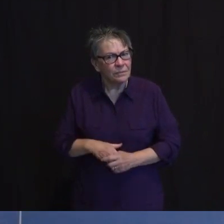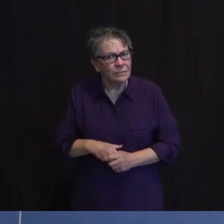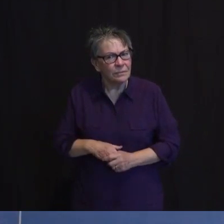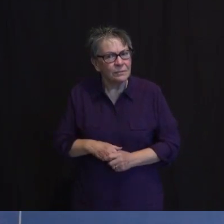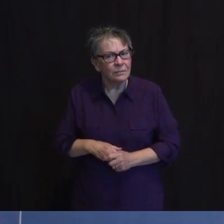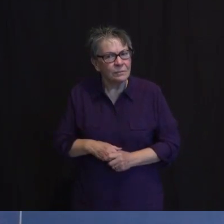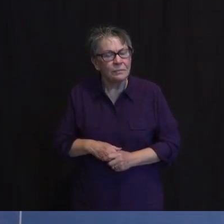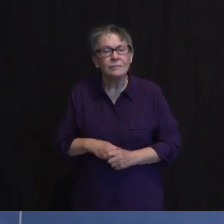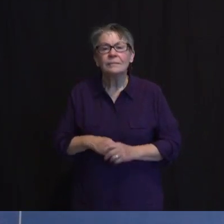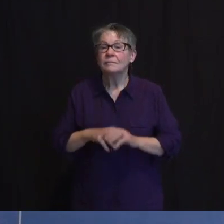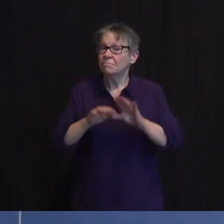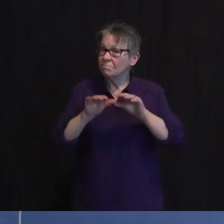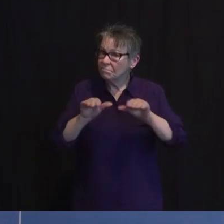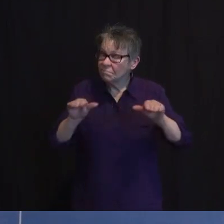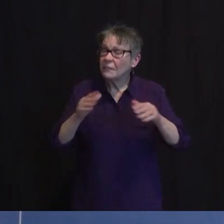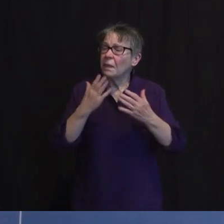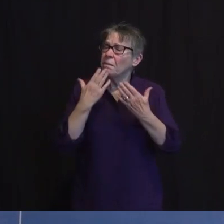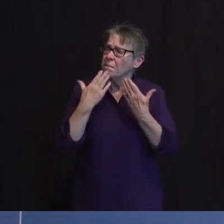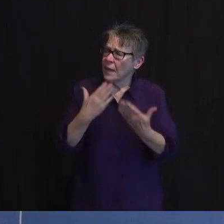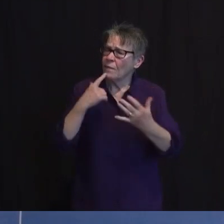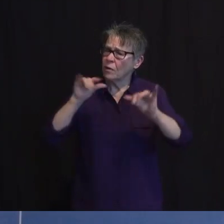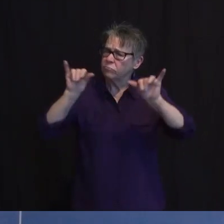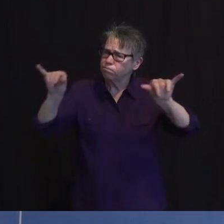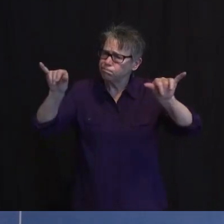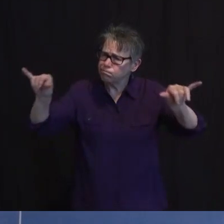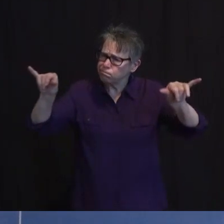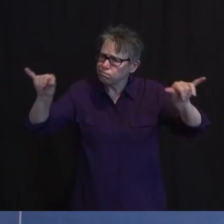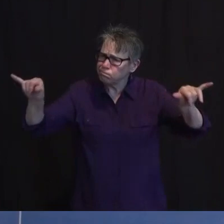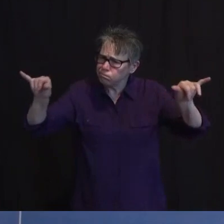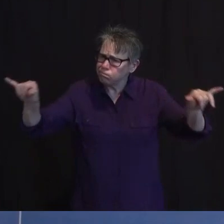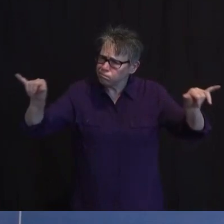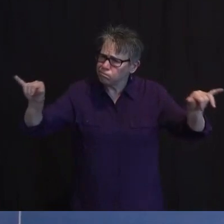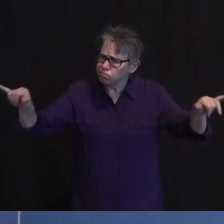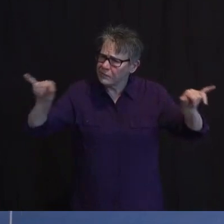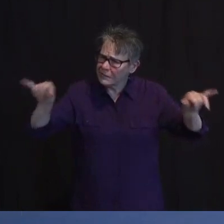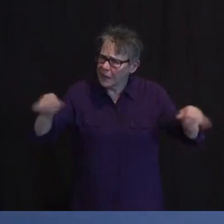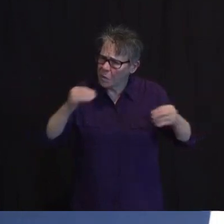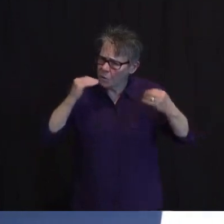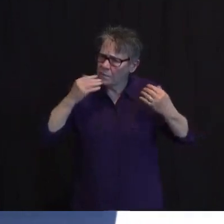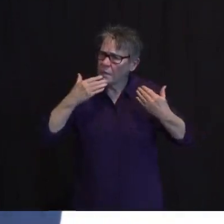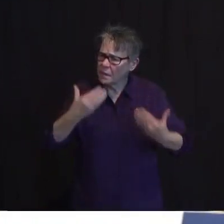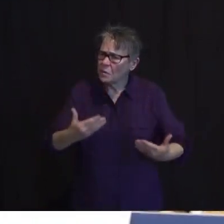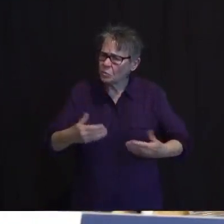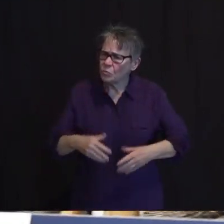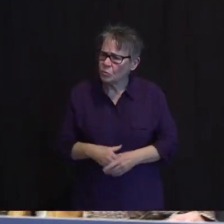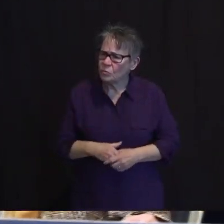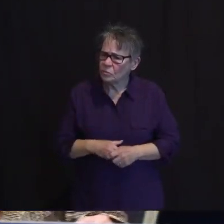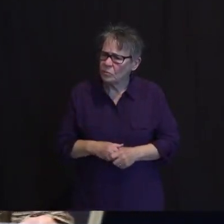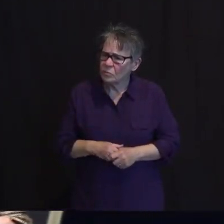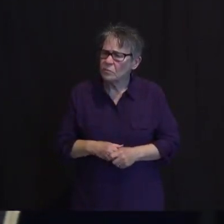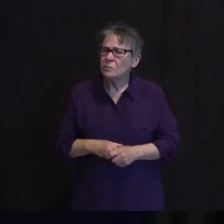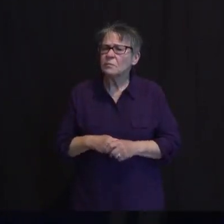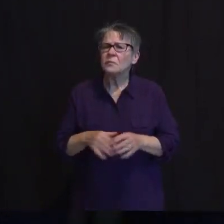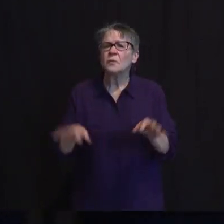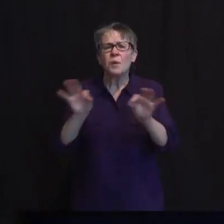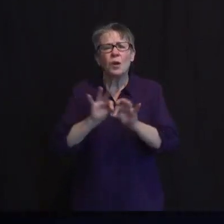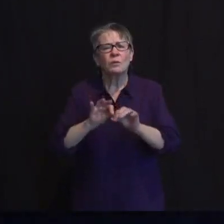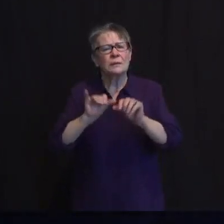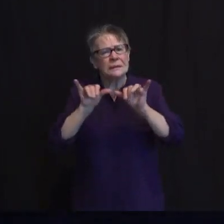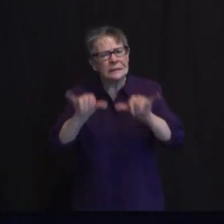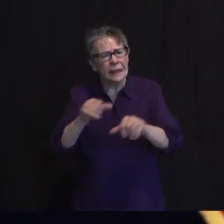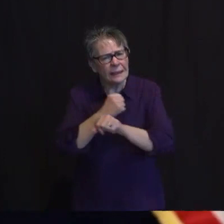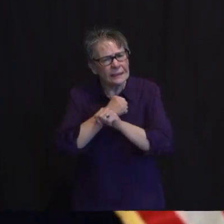difference. Stay connected, stay safe, and stay healthy. Thank you. Judy, thank you. A couple of quick follow-ups